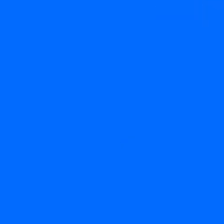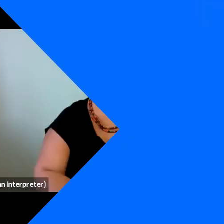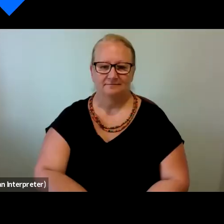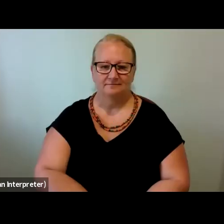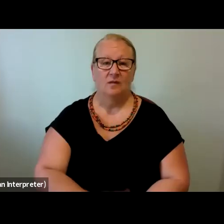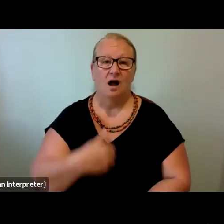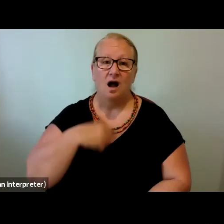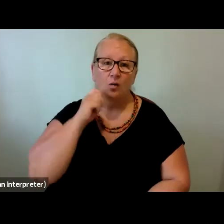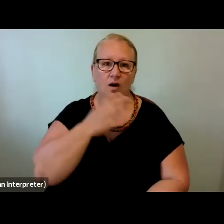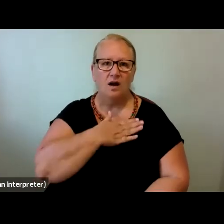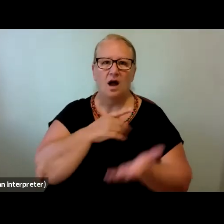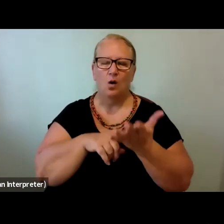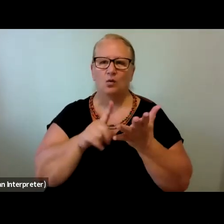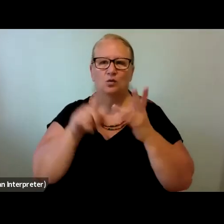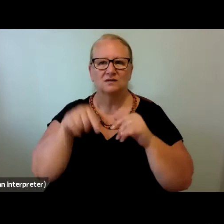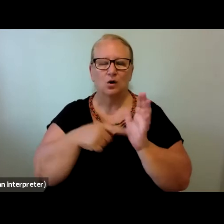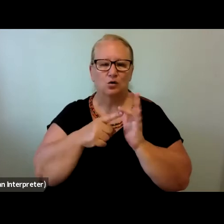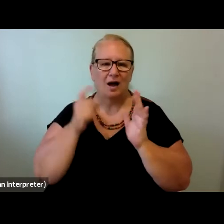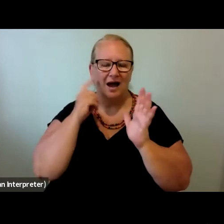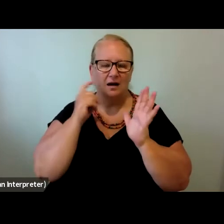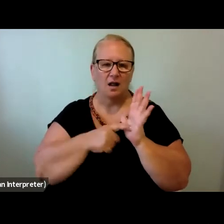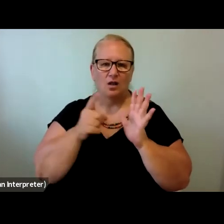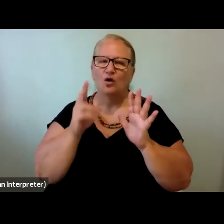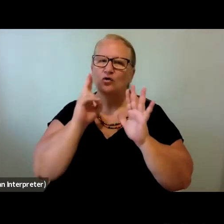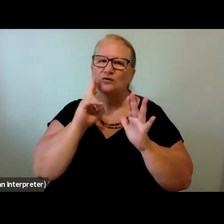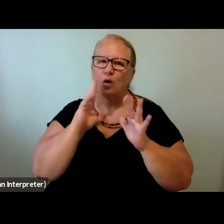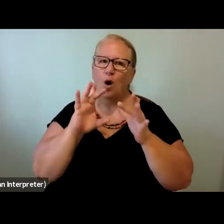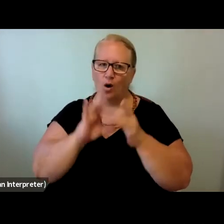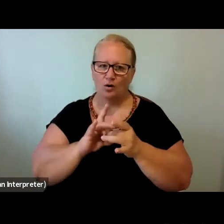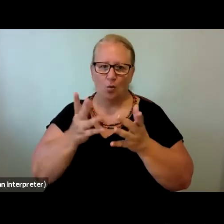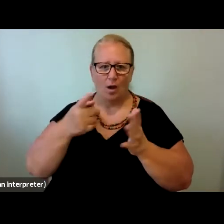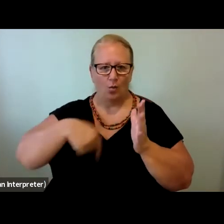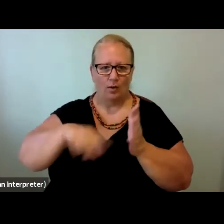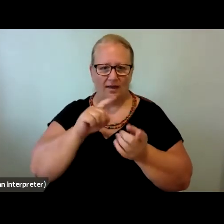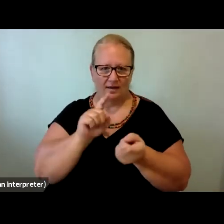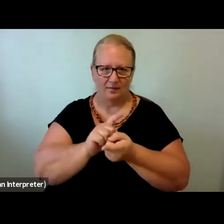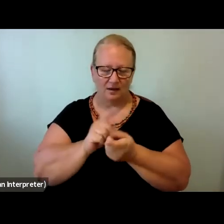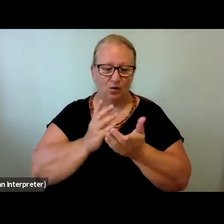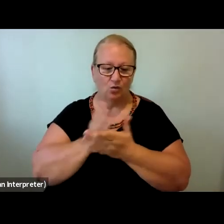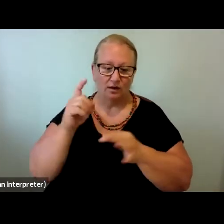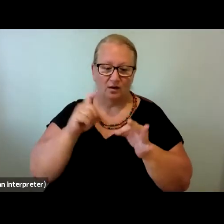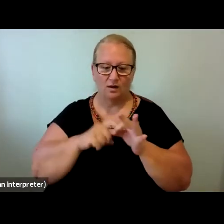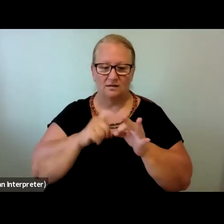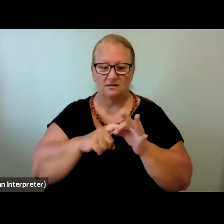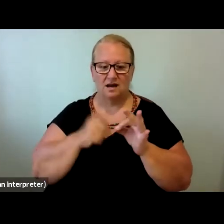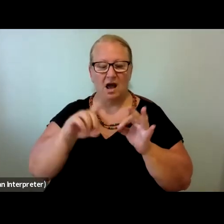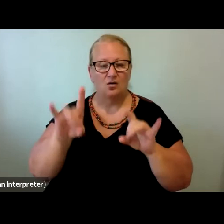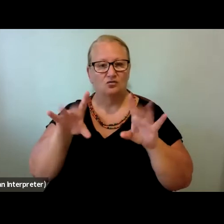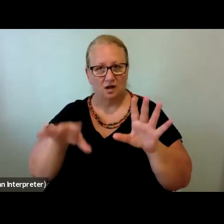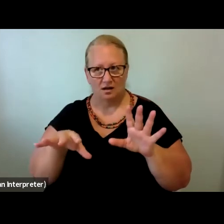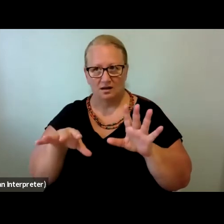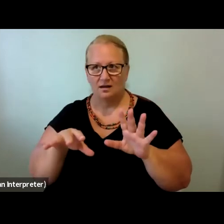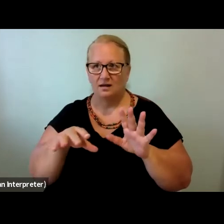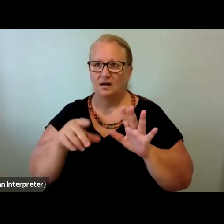Of course, start by acknowledging the traditional owners of the lands on which we are all gathered throughout Queensland and Australia,